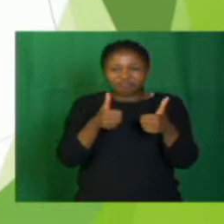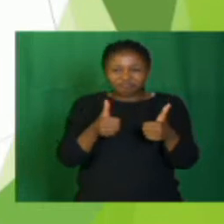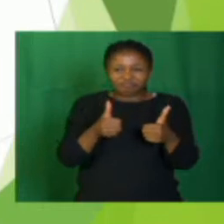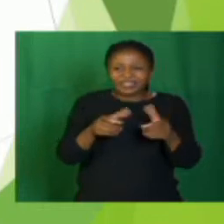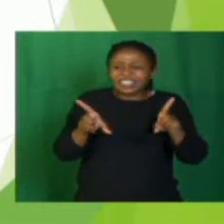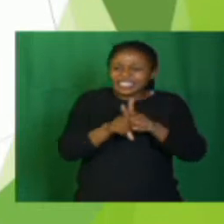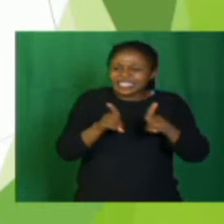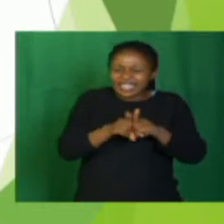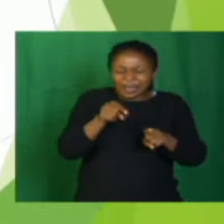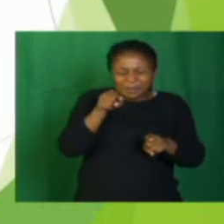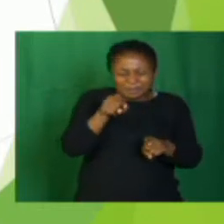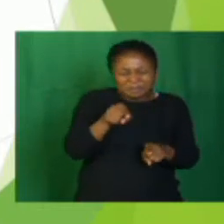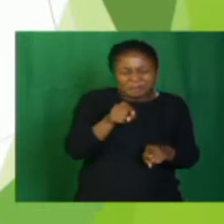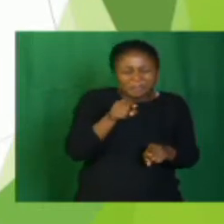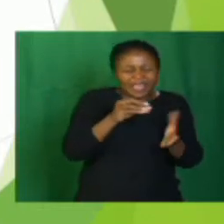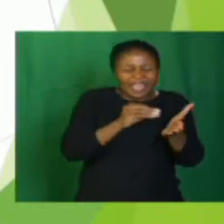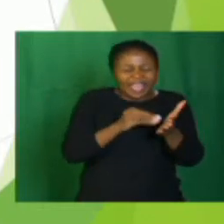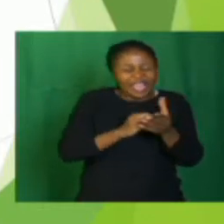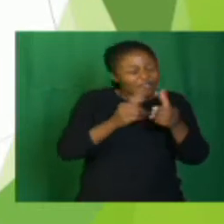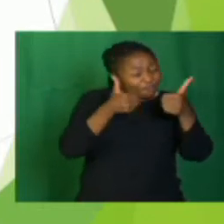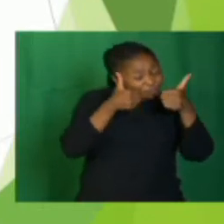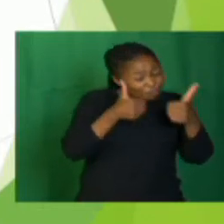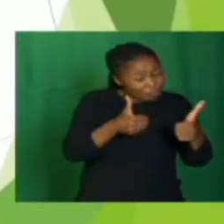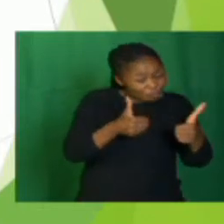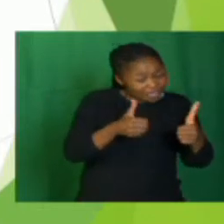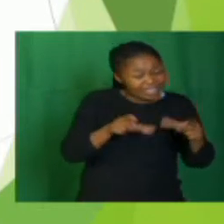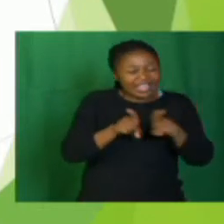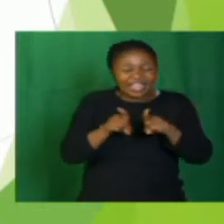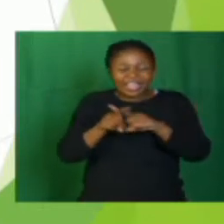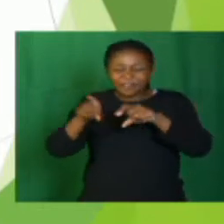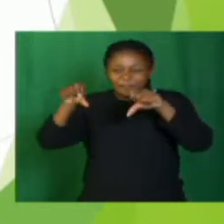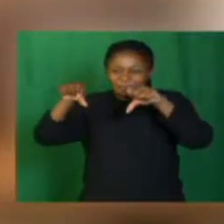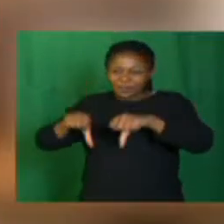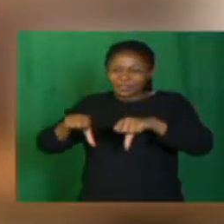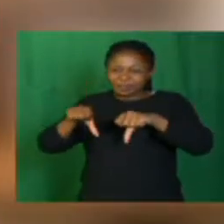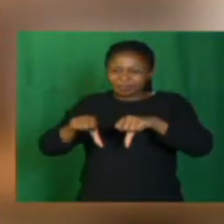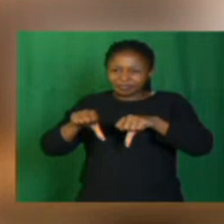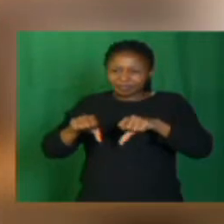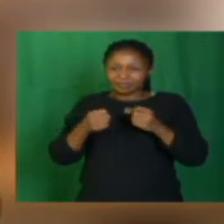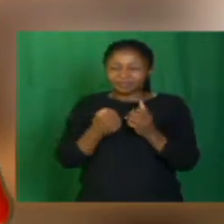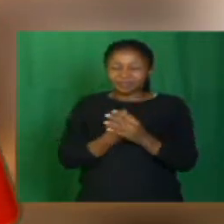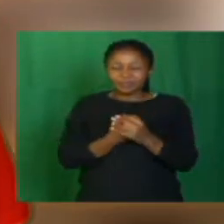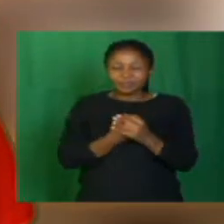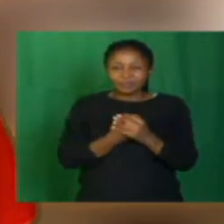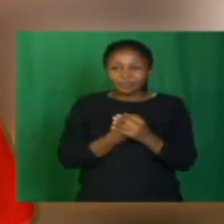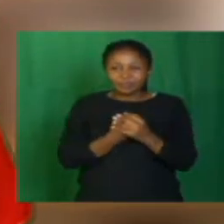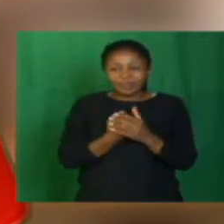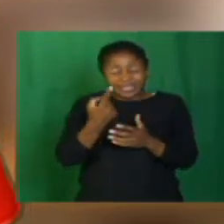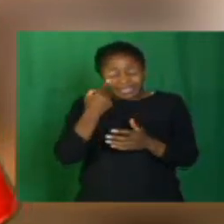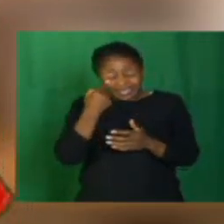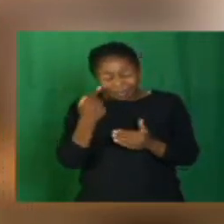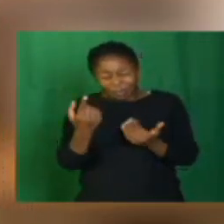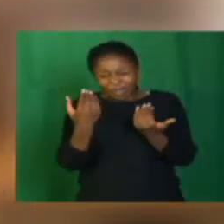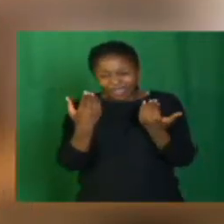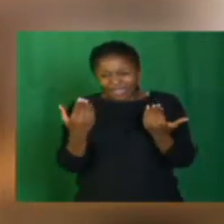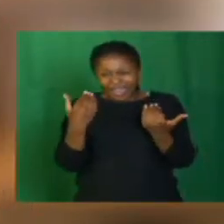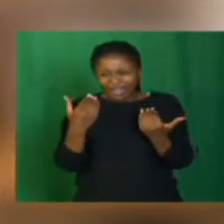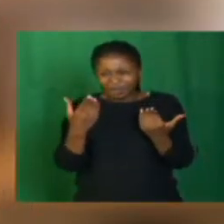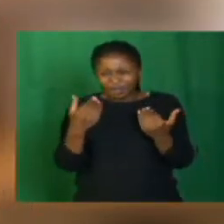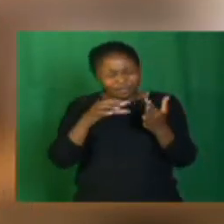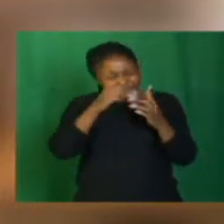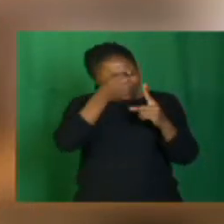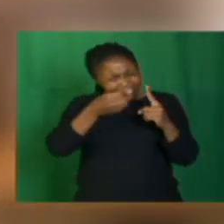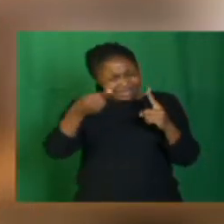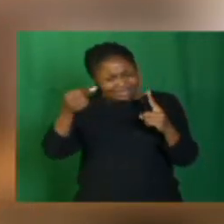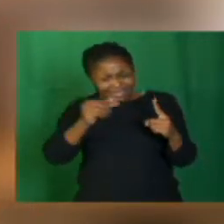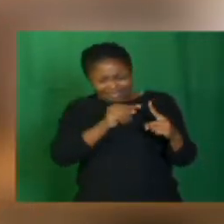weaknesses. So you see, dear Lena, this last sentence here, just like any other